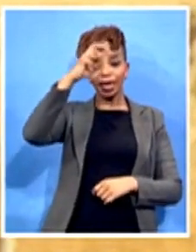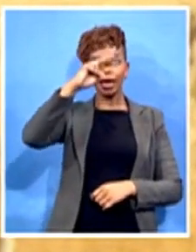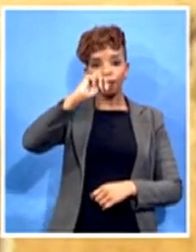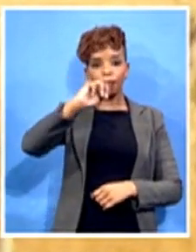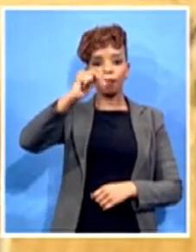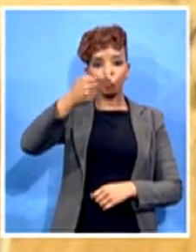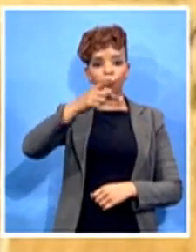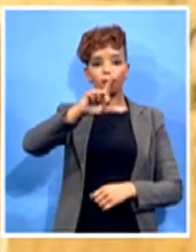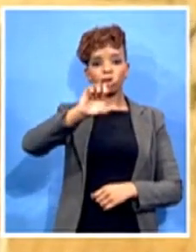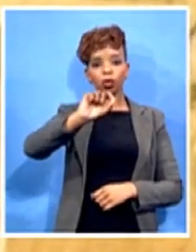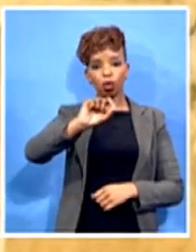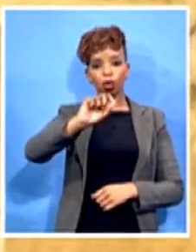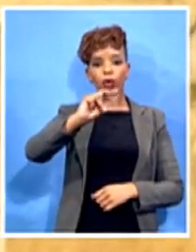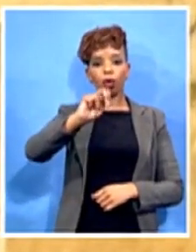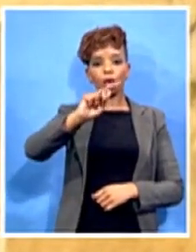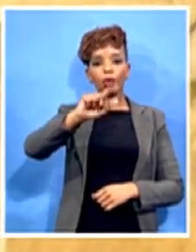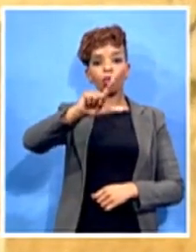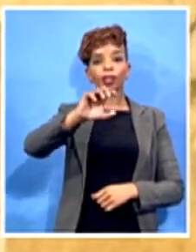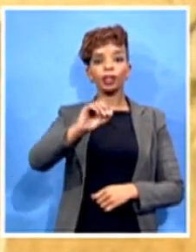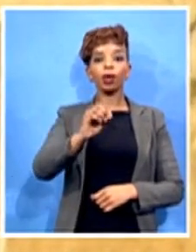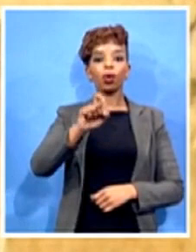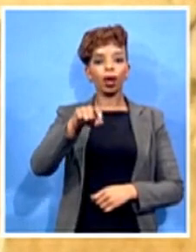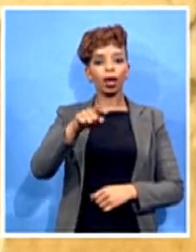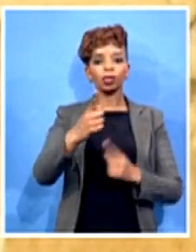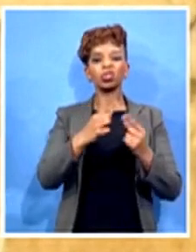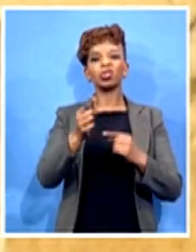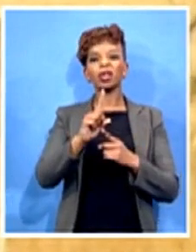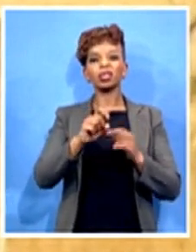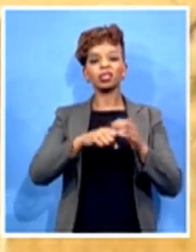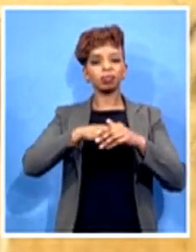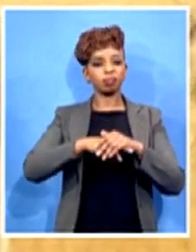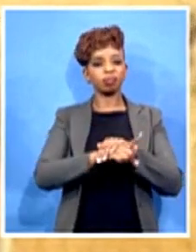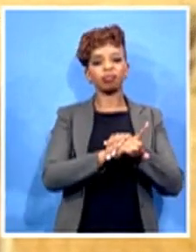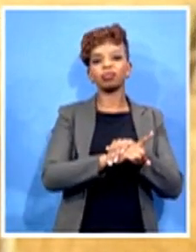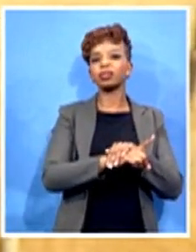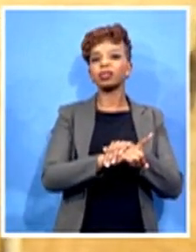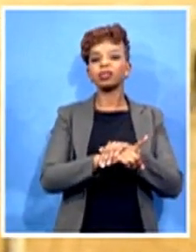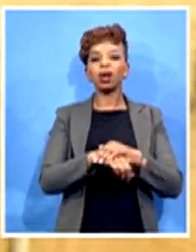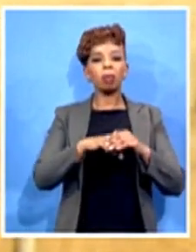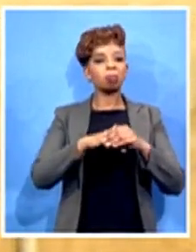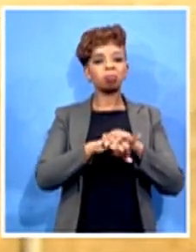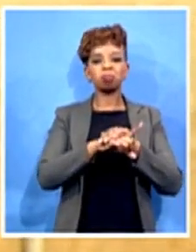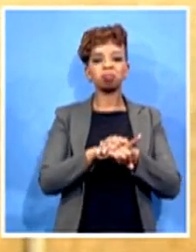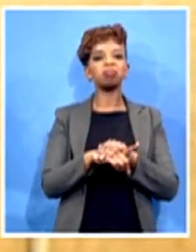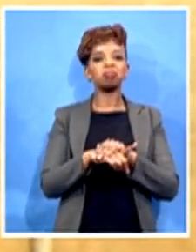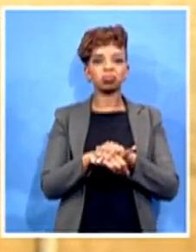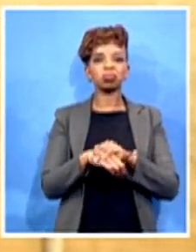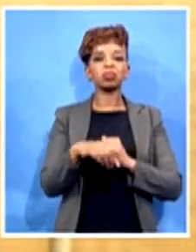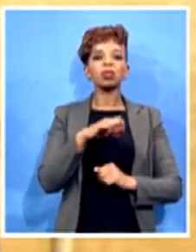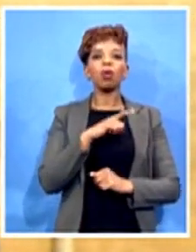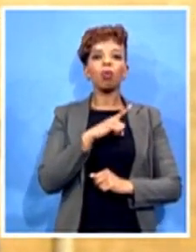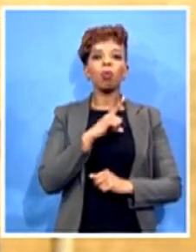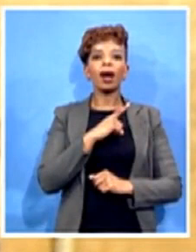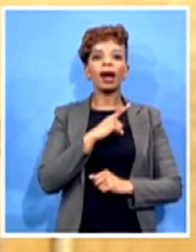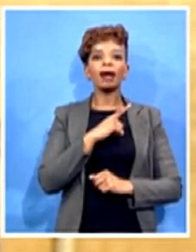and seek refuge, or we can say he went to exile, because after that war,